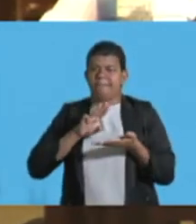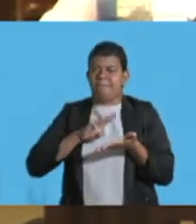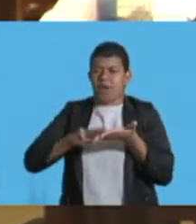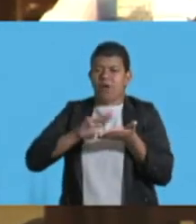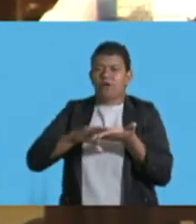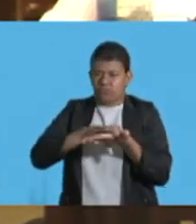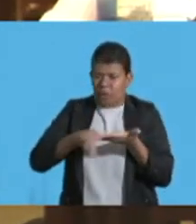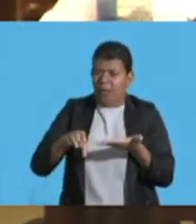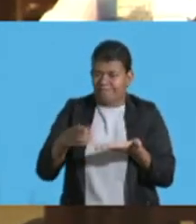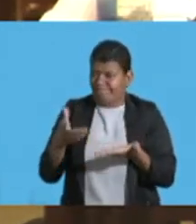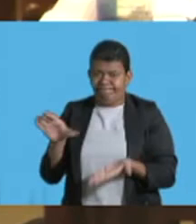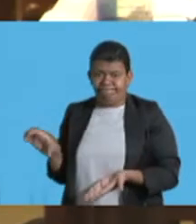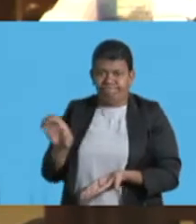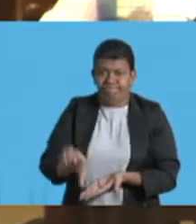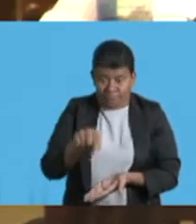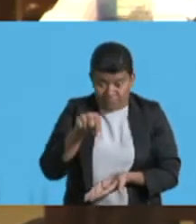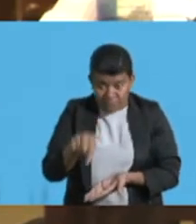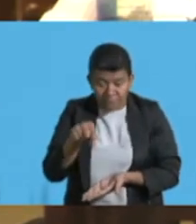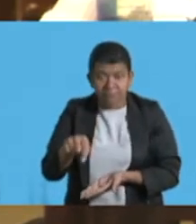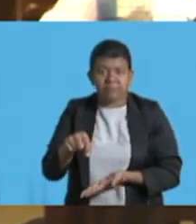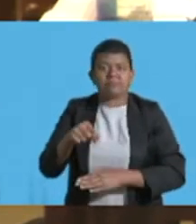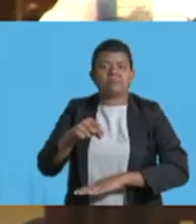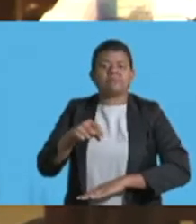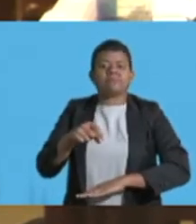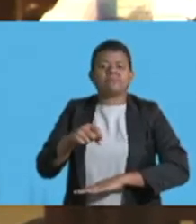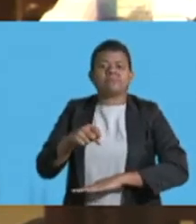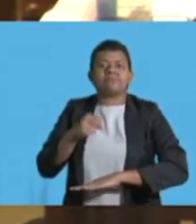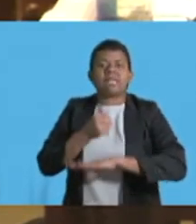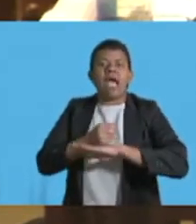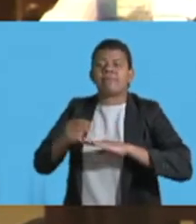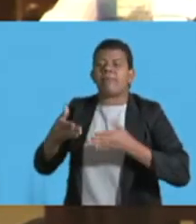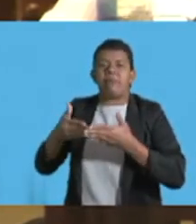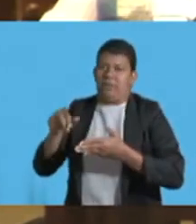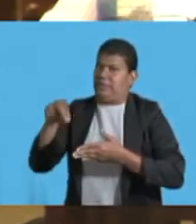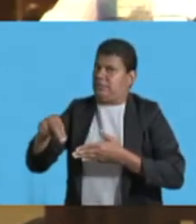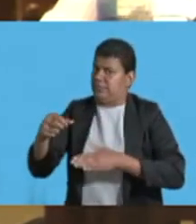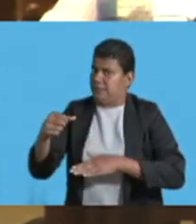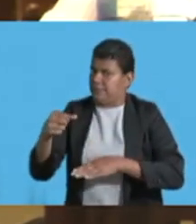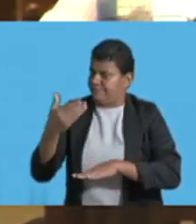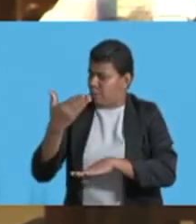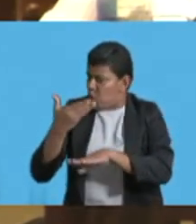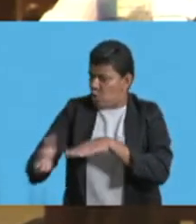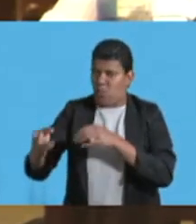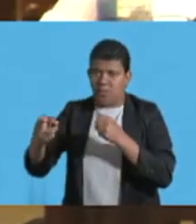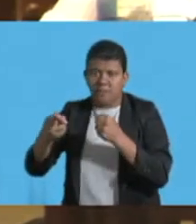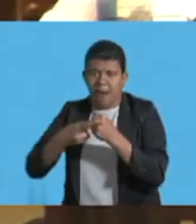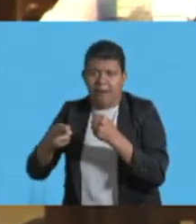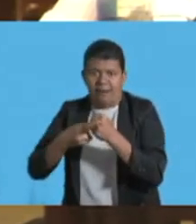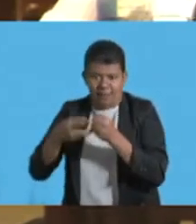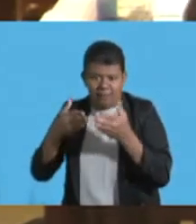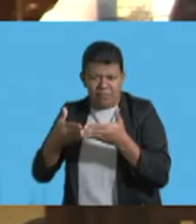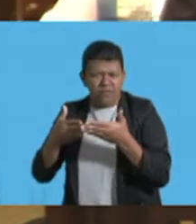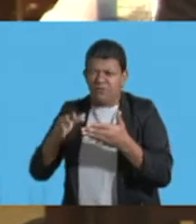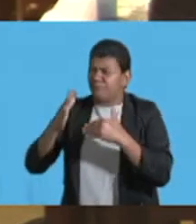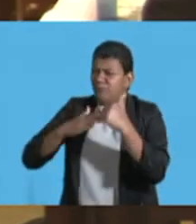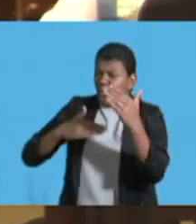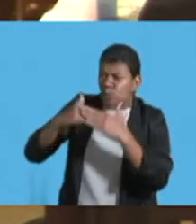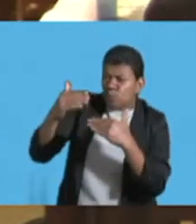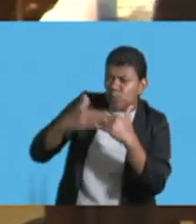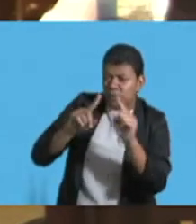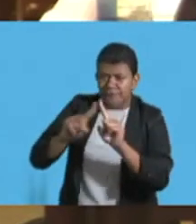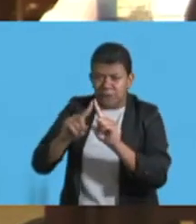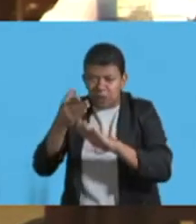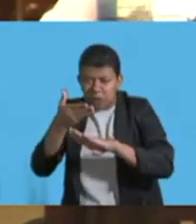complete the upgrading of the government wharf and $3 million for the construction of the retaining walls. Madam Speaker, government